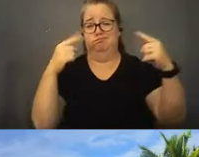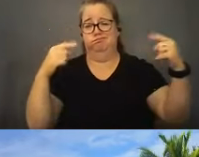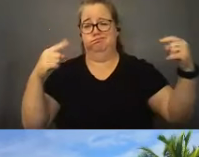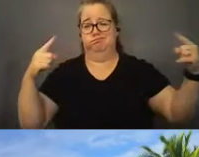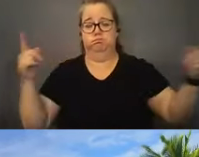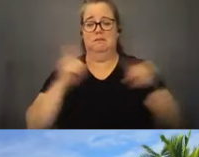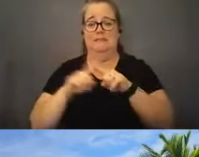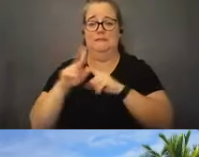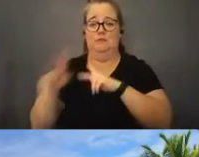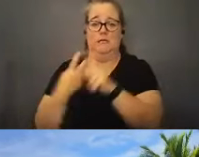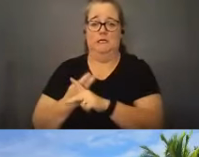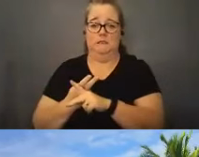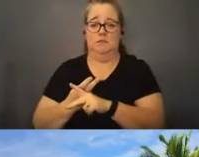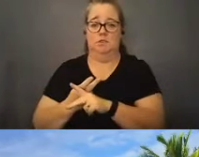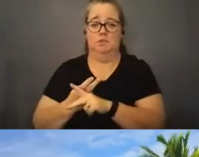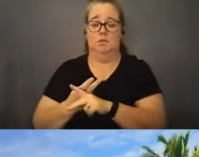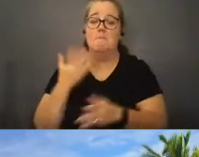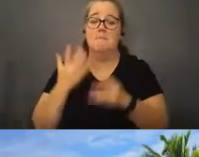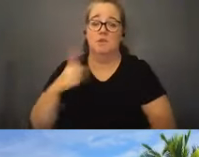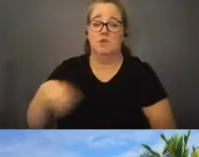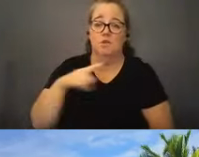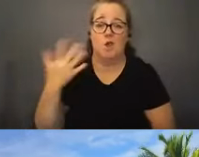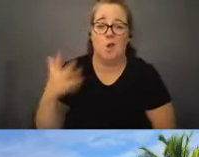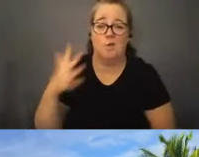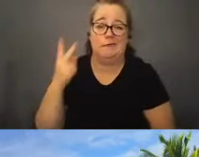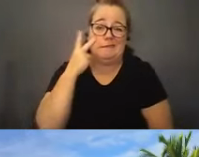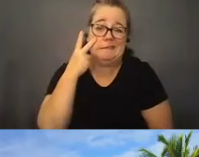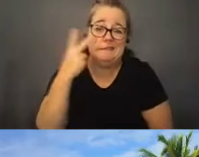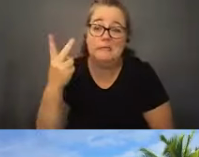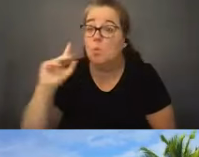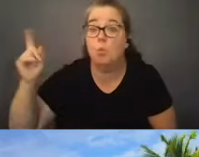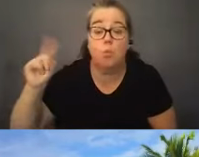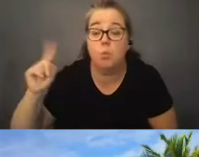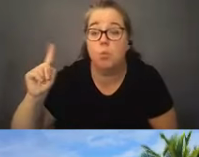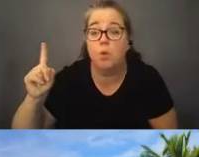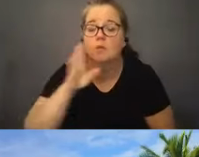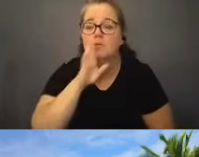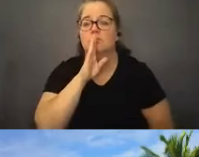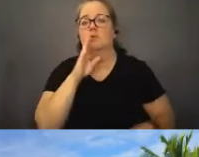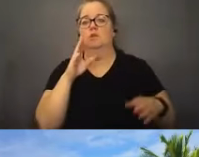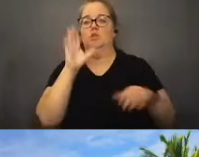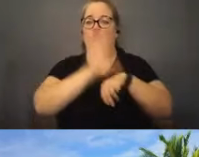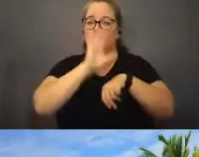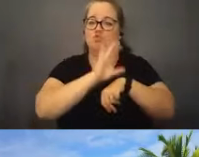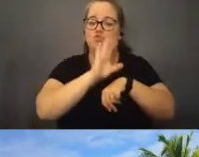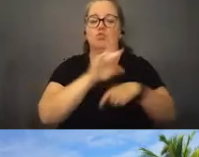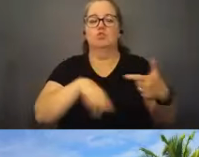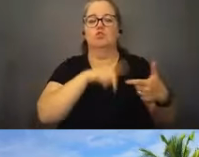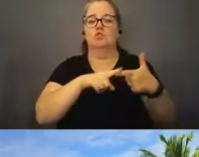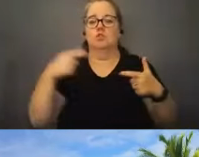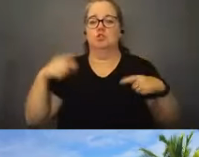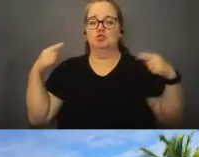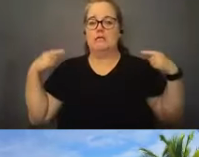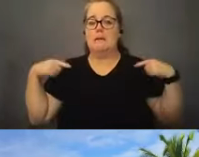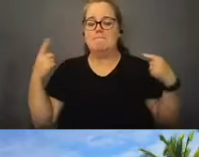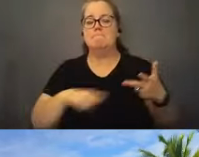types. You should have seen one by now, and I've seen them in churches and gyms and at